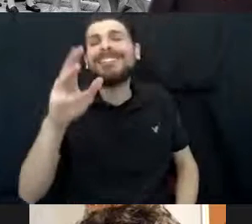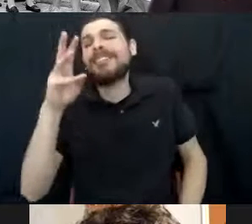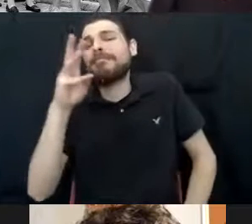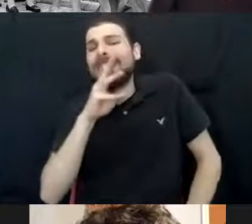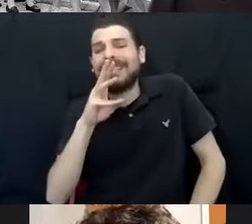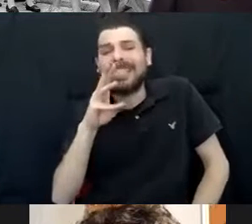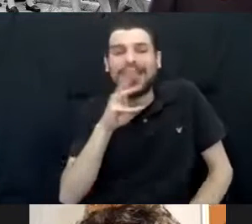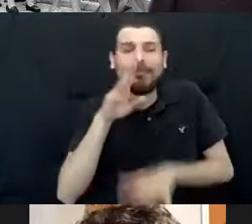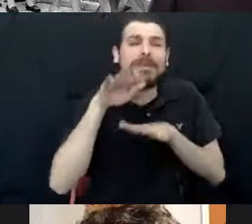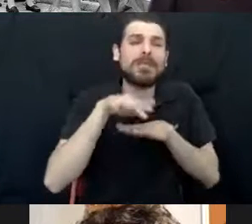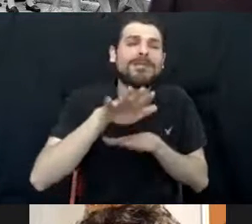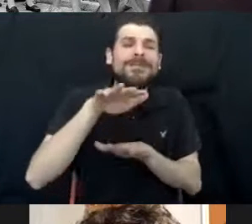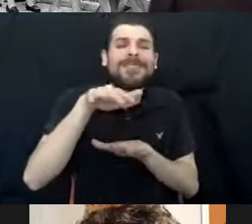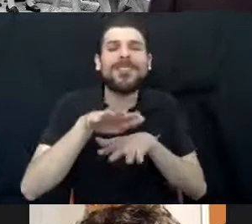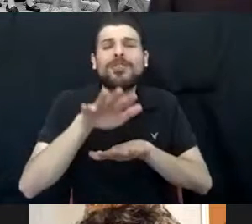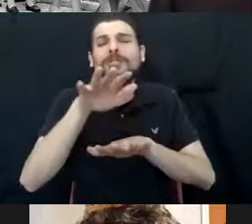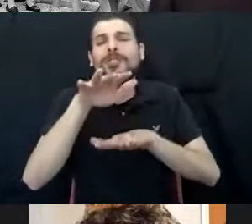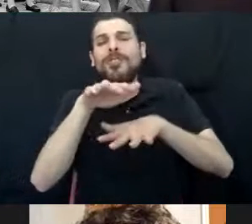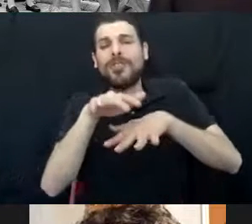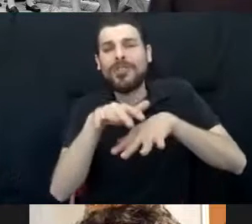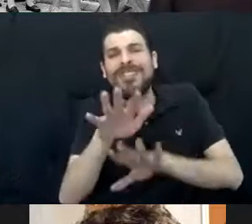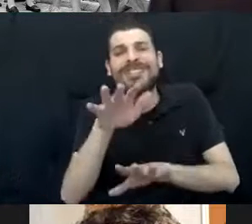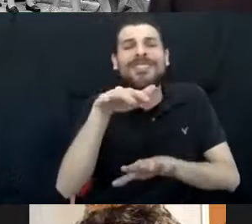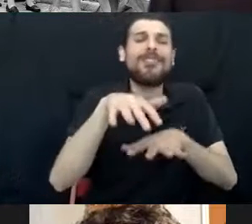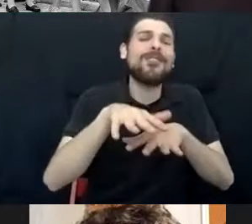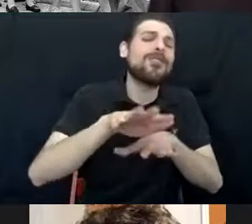and the Mississippi River.